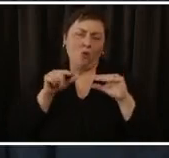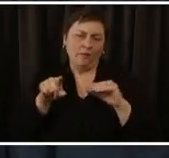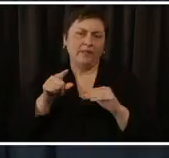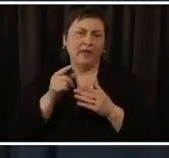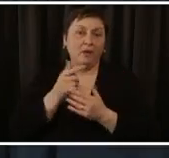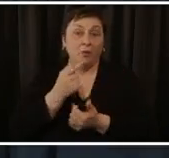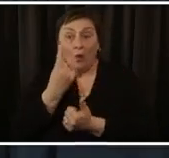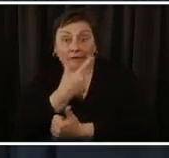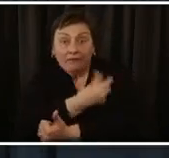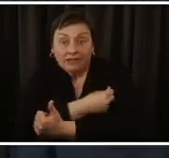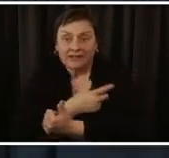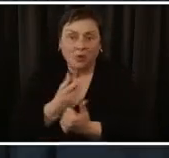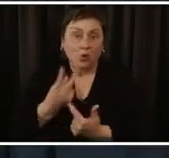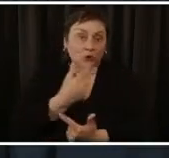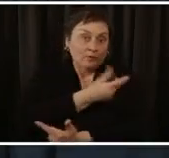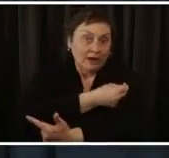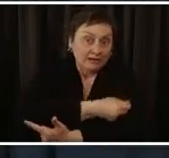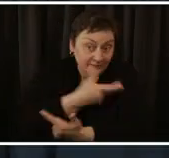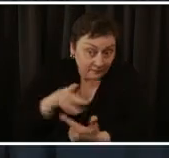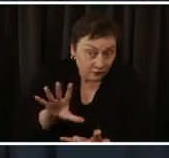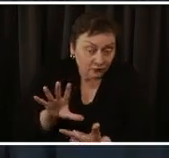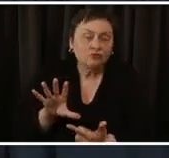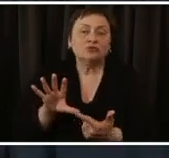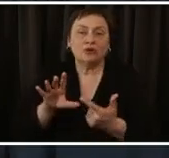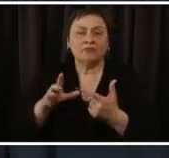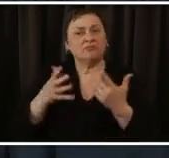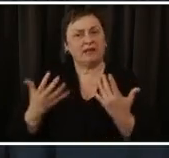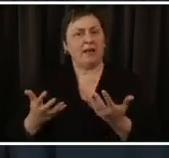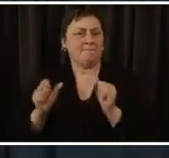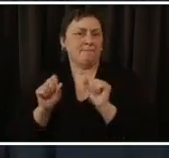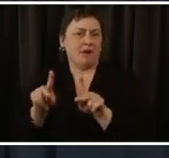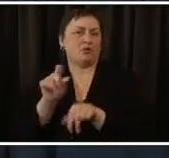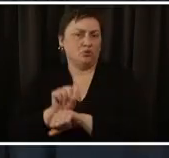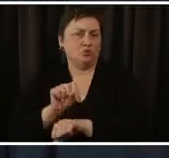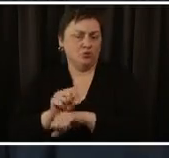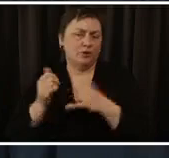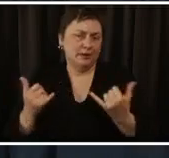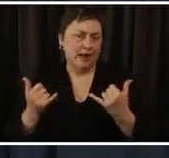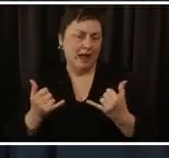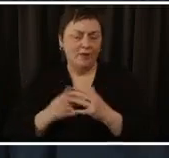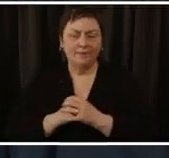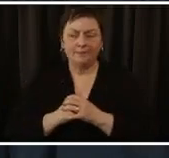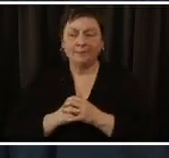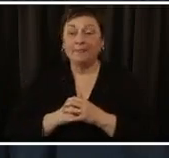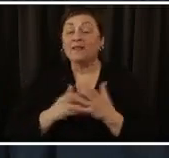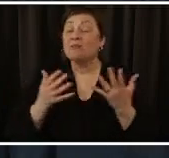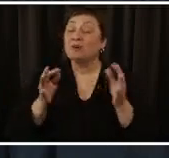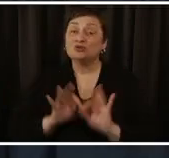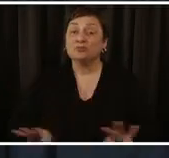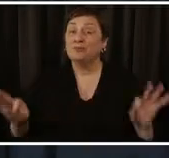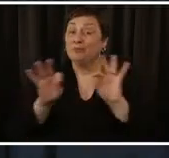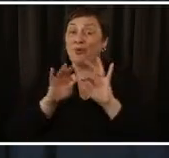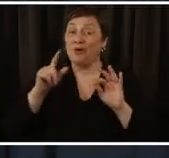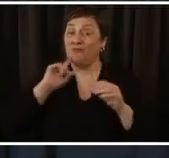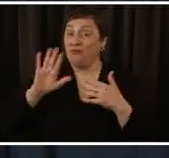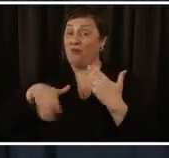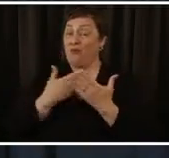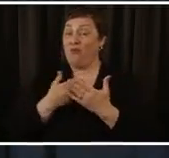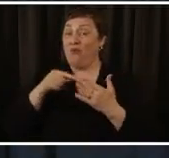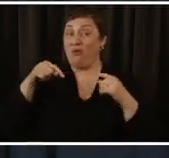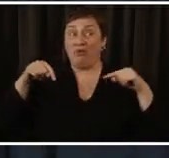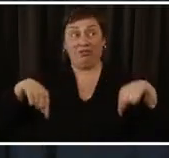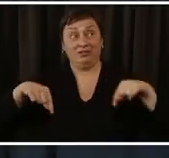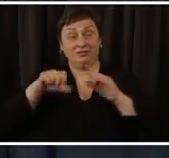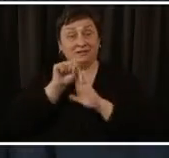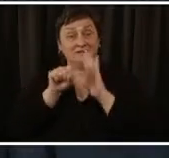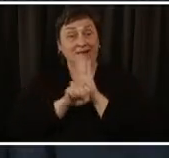vaccinated and able to return to work. I do think it, of course, should be an important priority of the state to make sure that we use